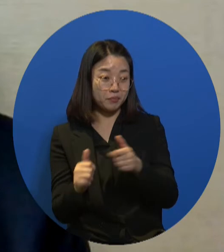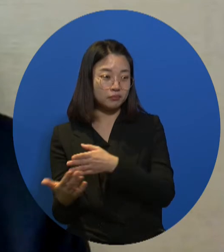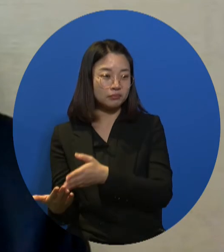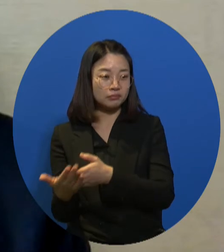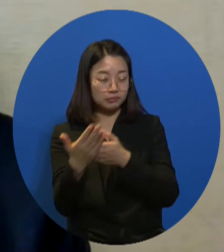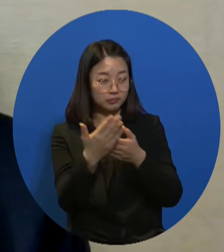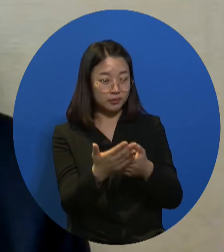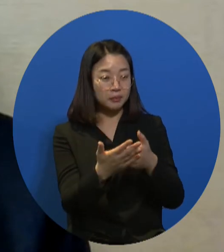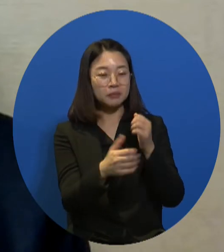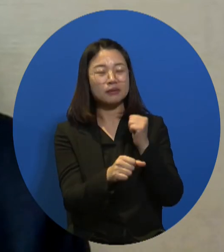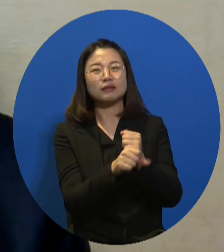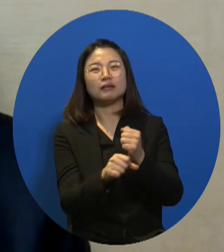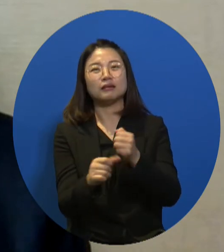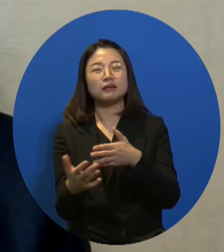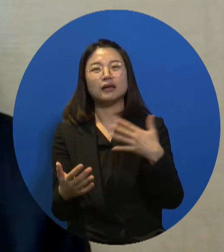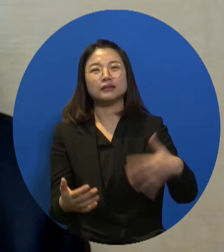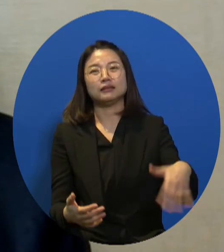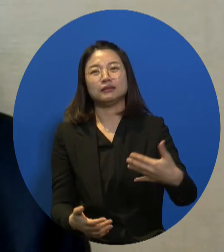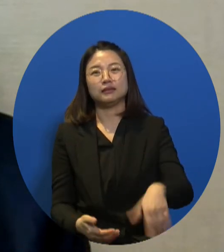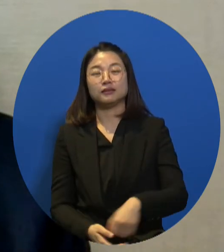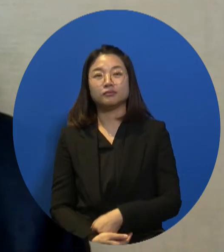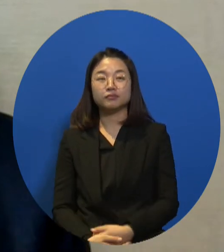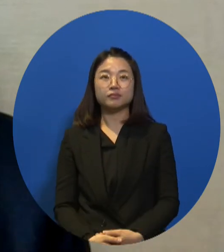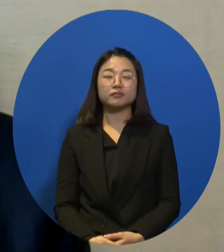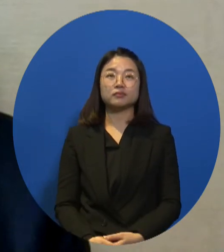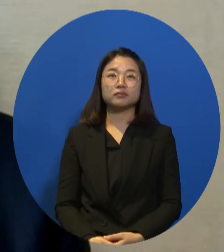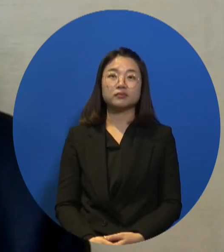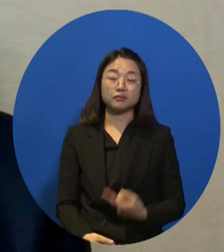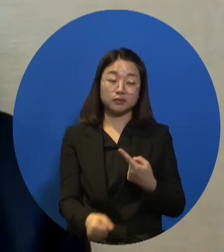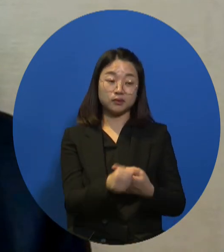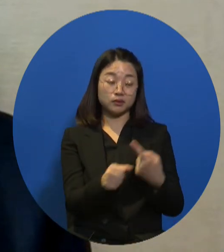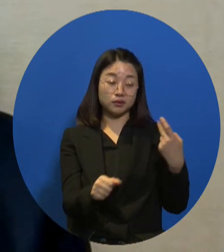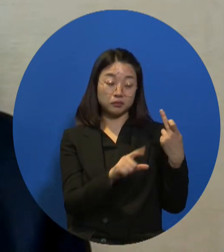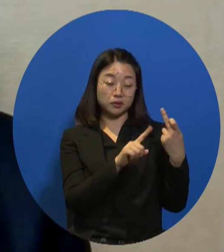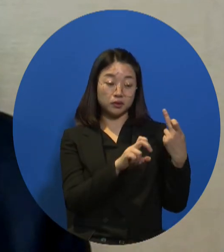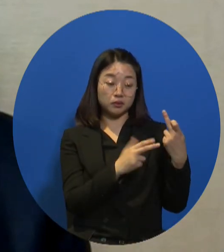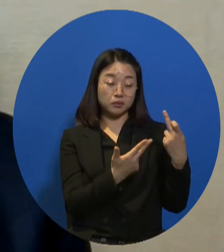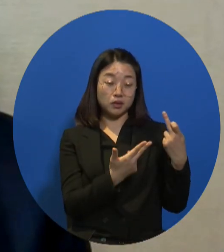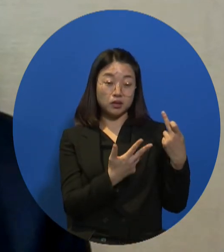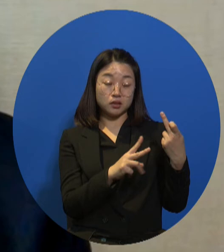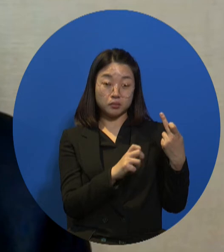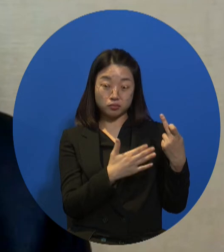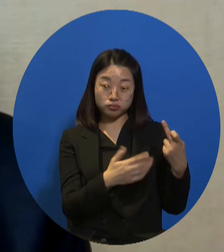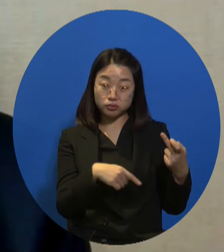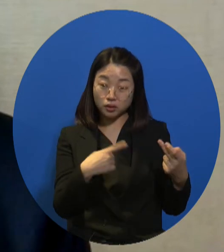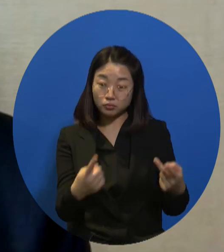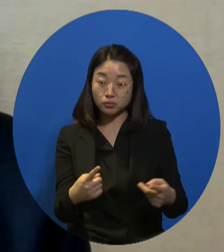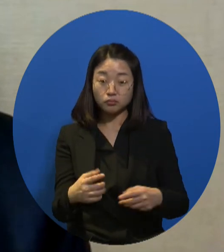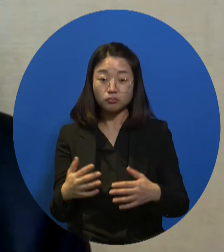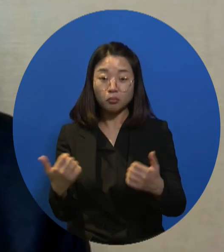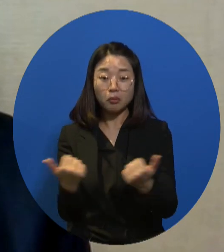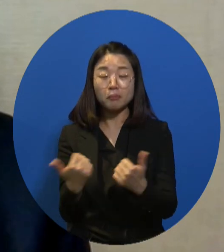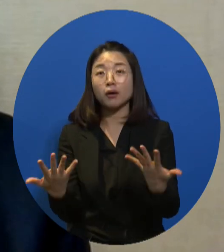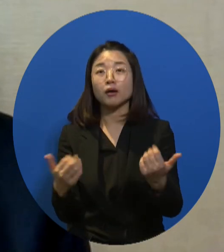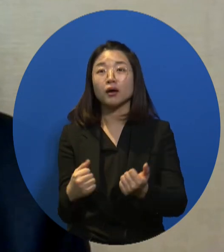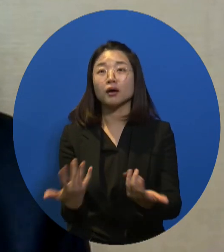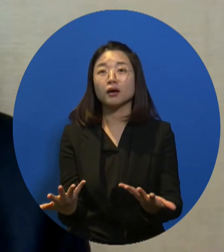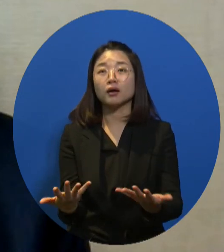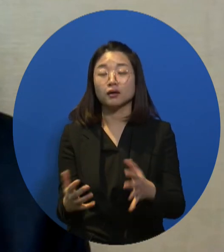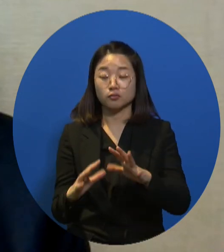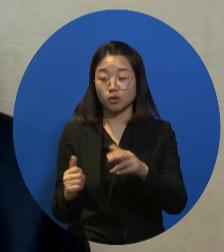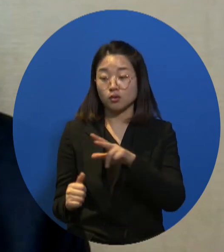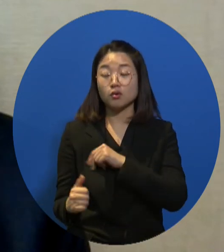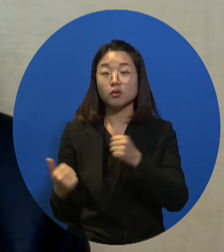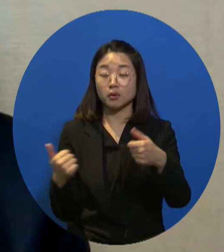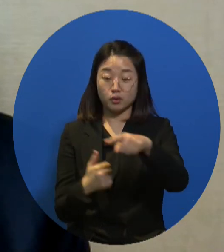Committee on Foreign Affairs, and this has been pending since then. And this Foreign Policy Committee